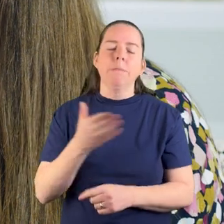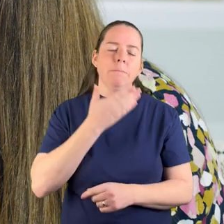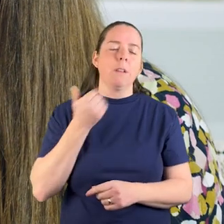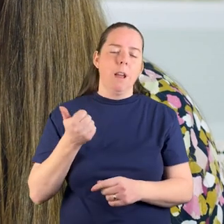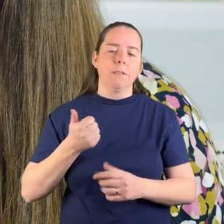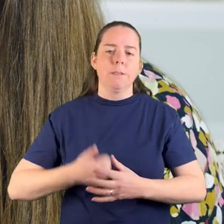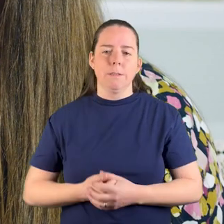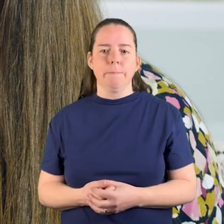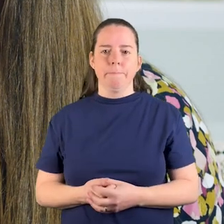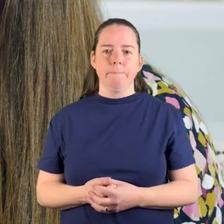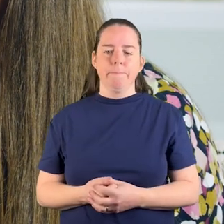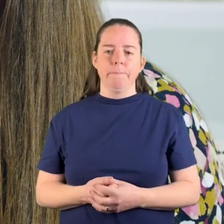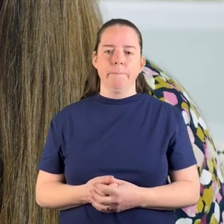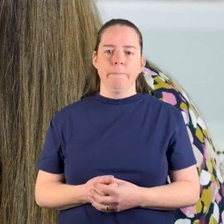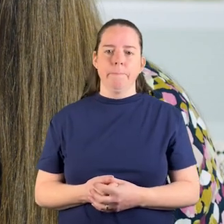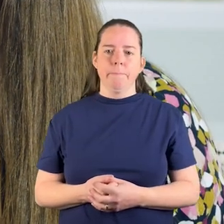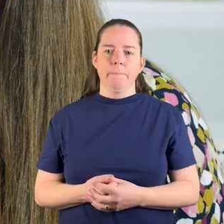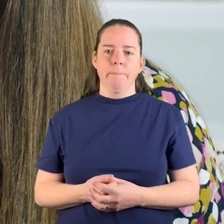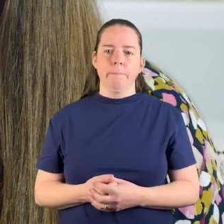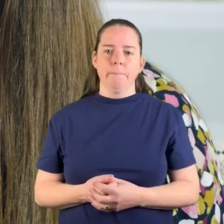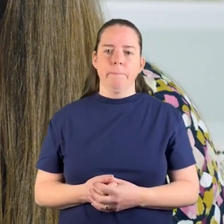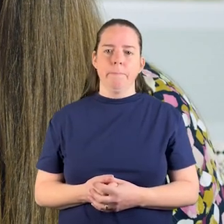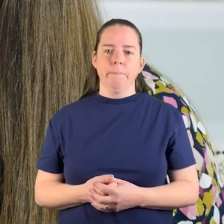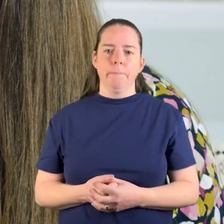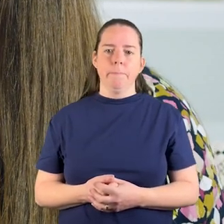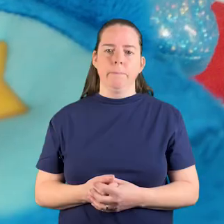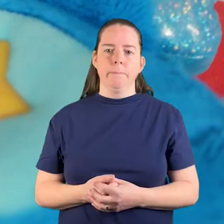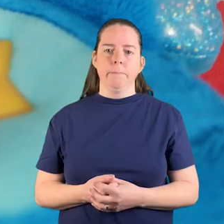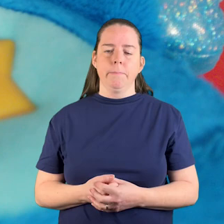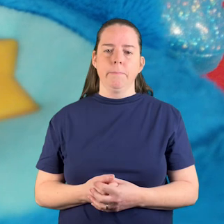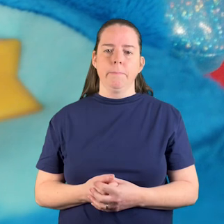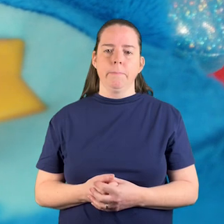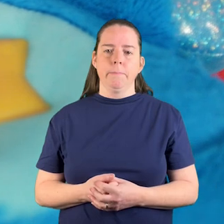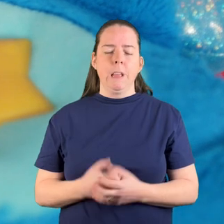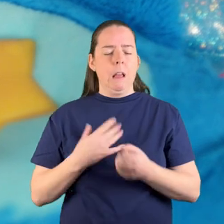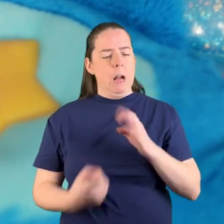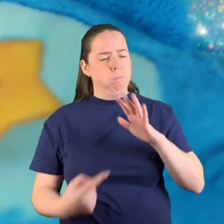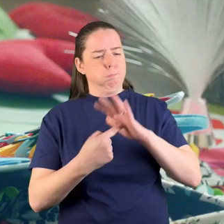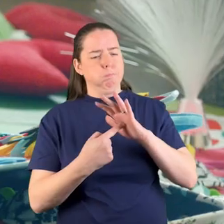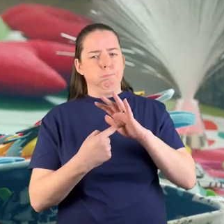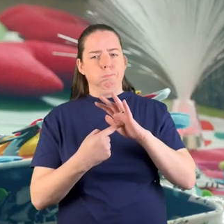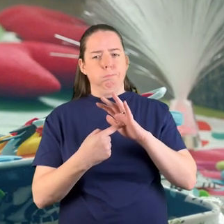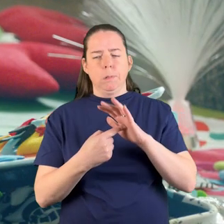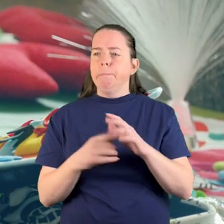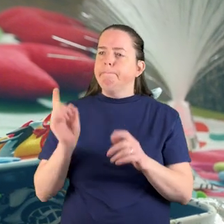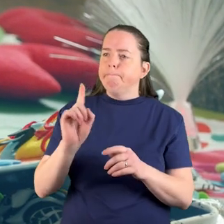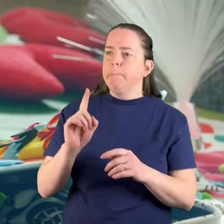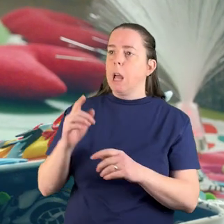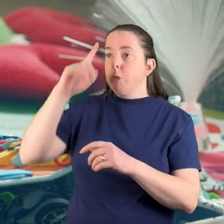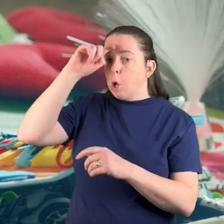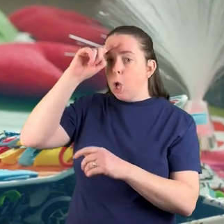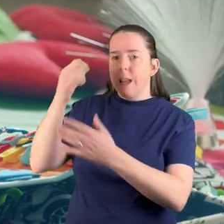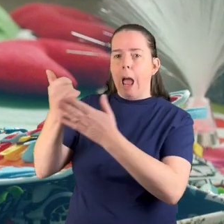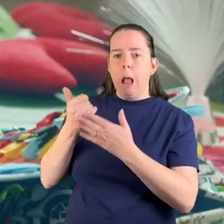a really nice thing to be a part of. It was very important to me, but also the nurses